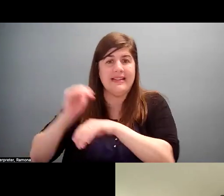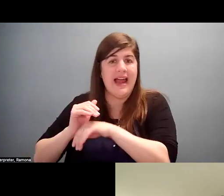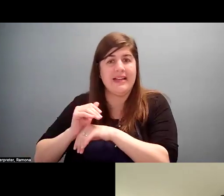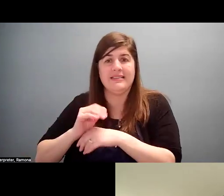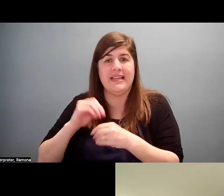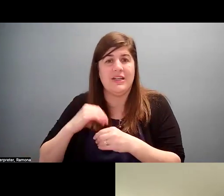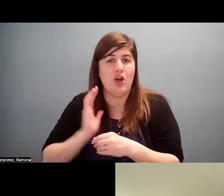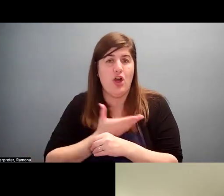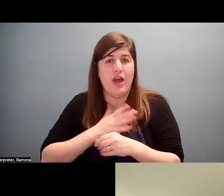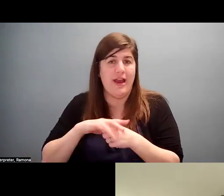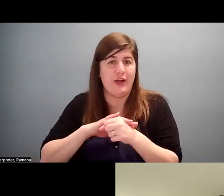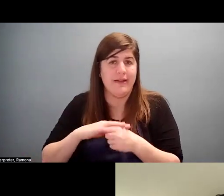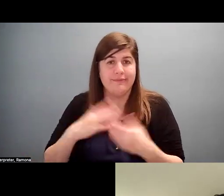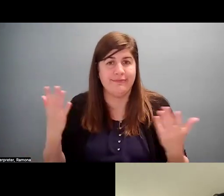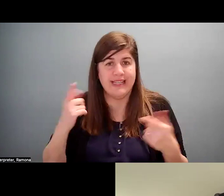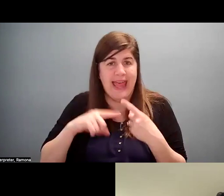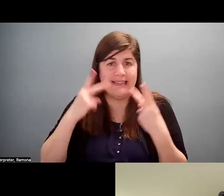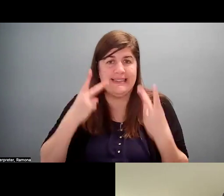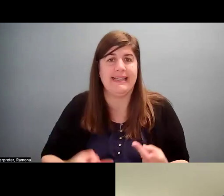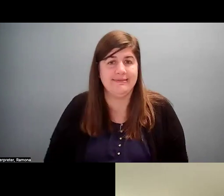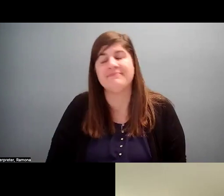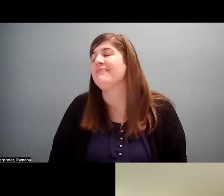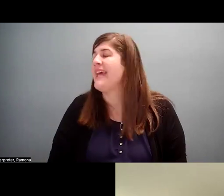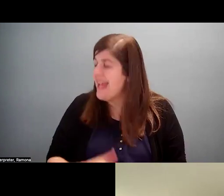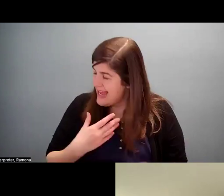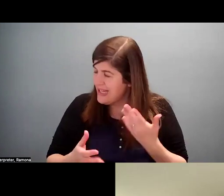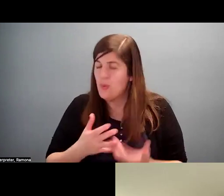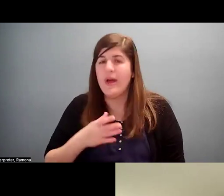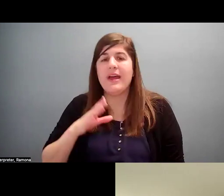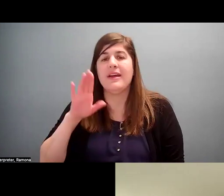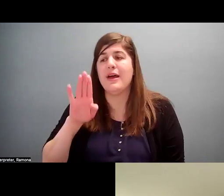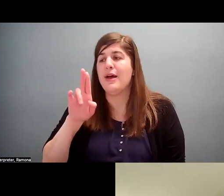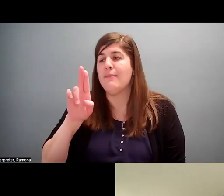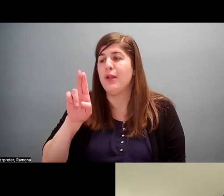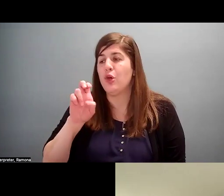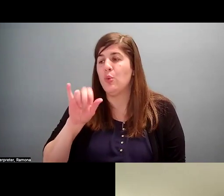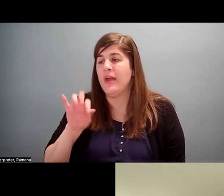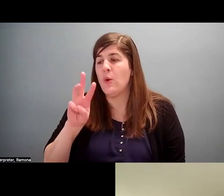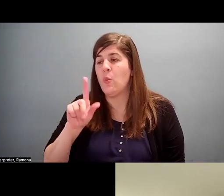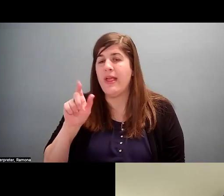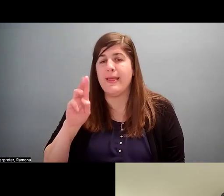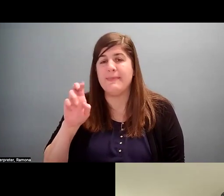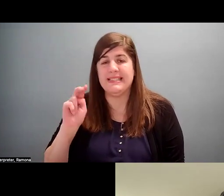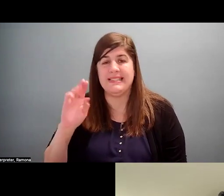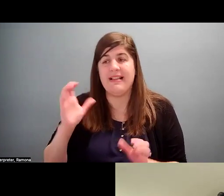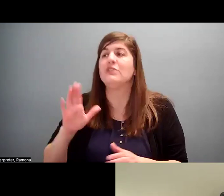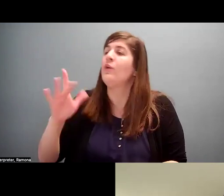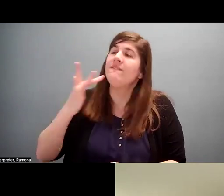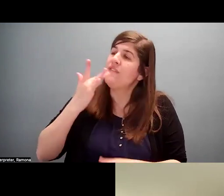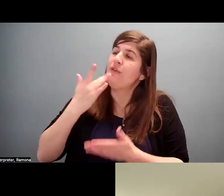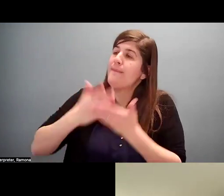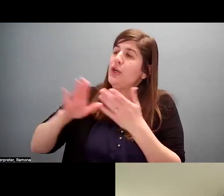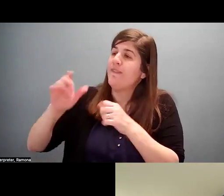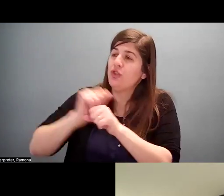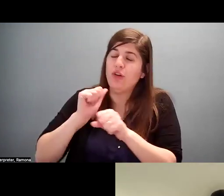region this year. What a Yeah. bummer. Anyway, uh, Bluey Williams's class wants to know, what is the favorite part of your job?